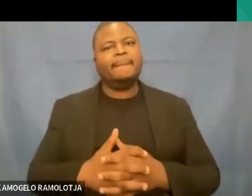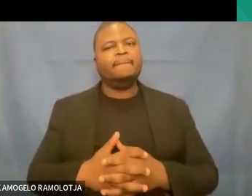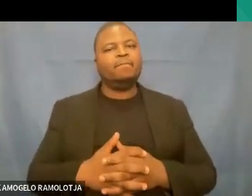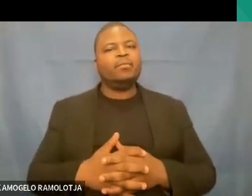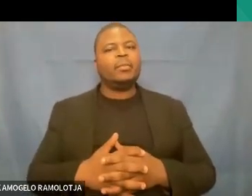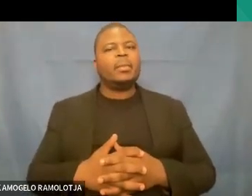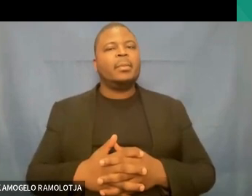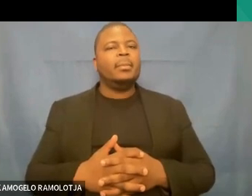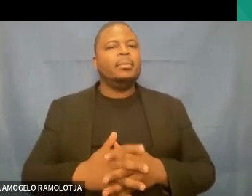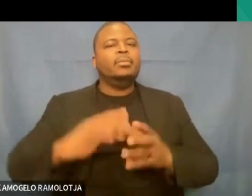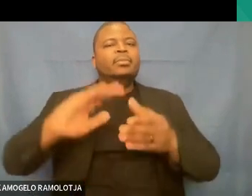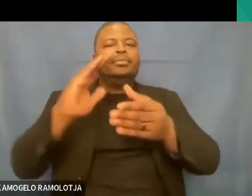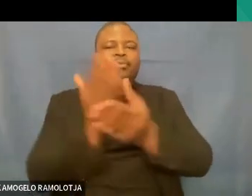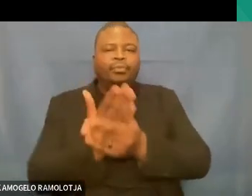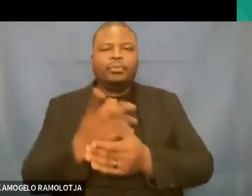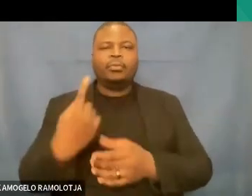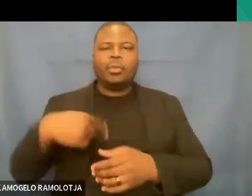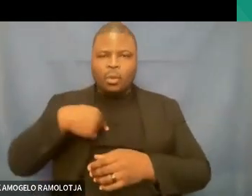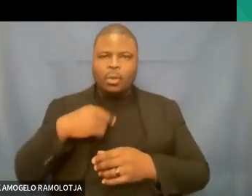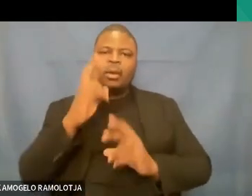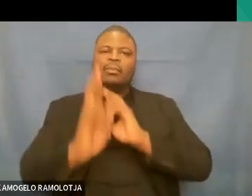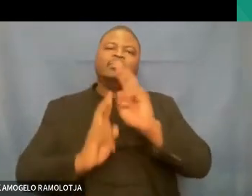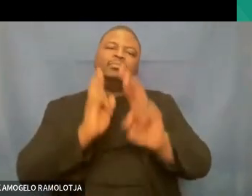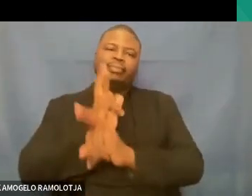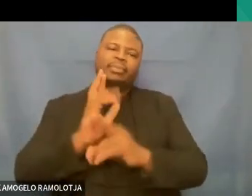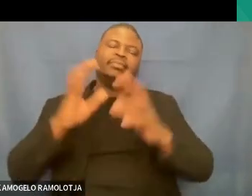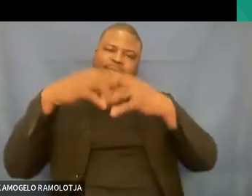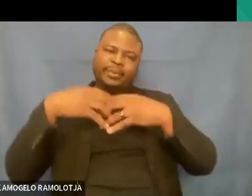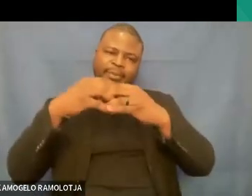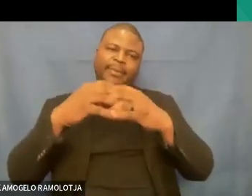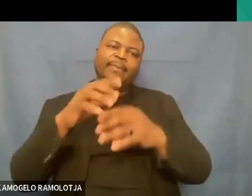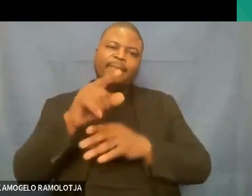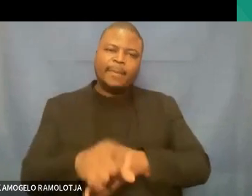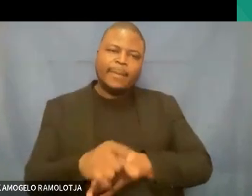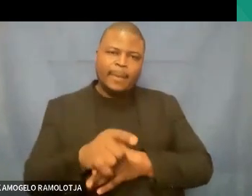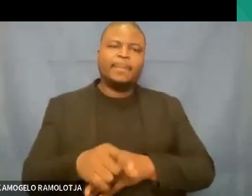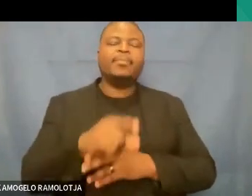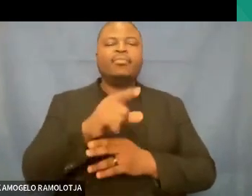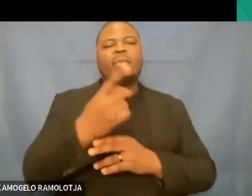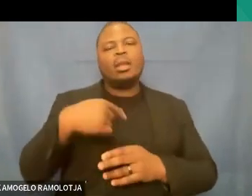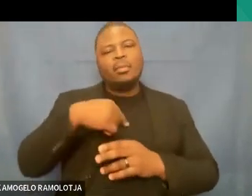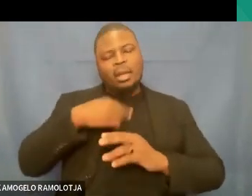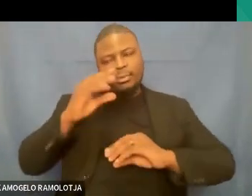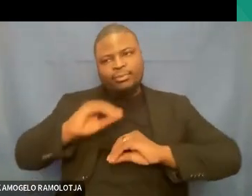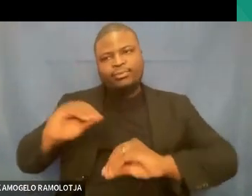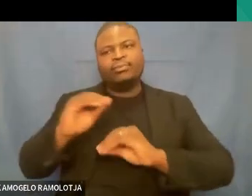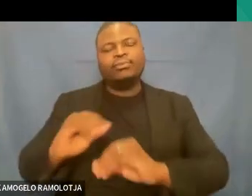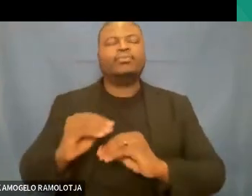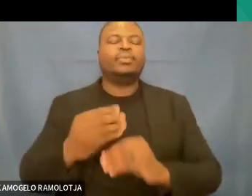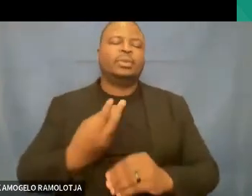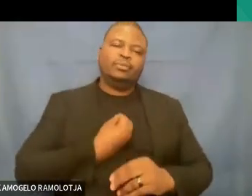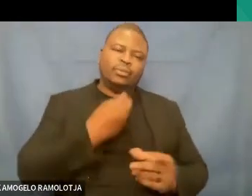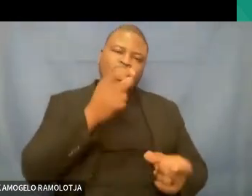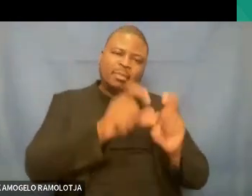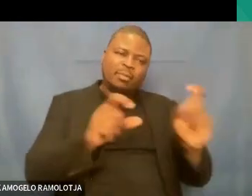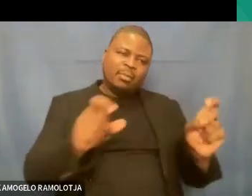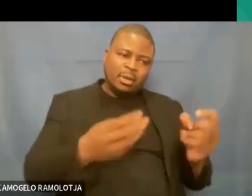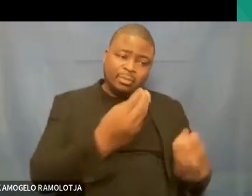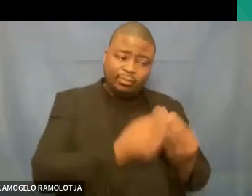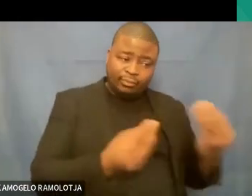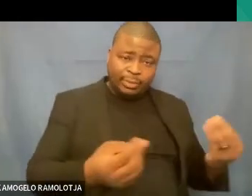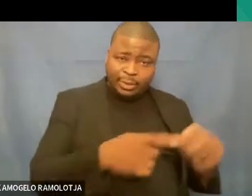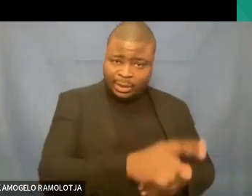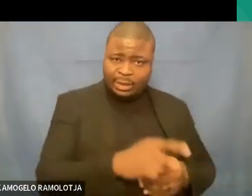why we need reform to ensure that adolescents and young people have access to harm